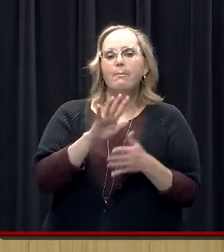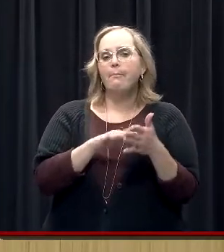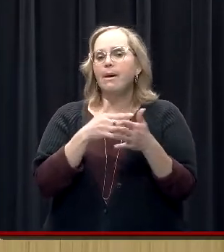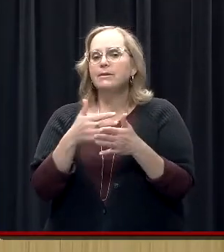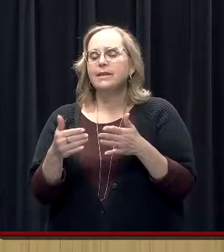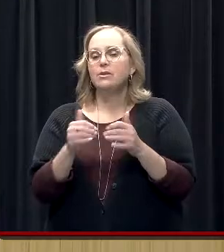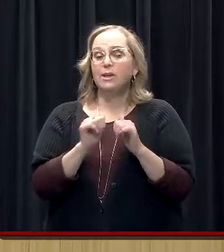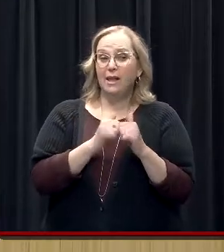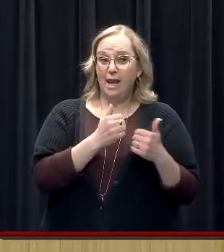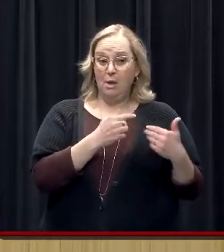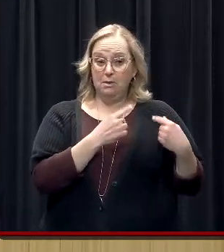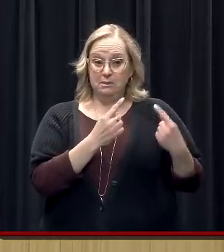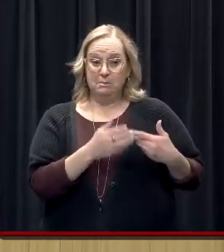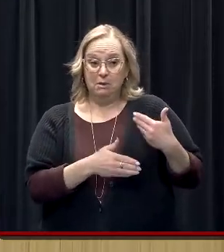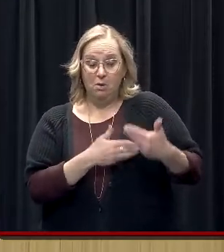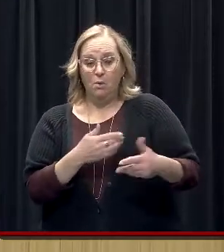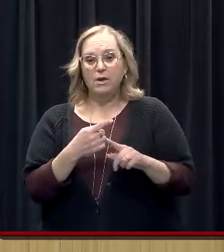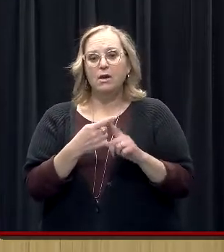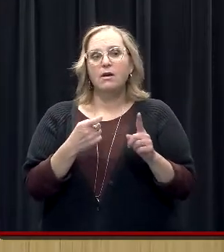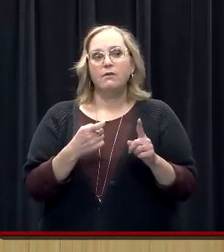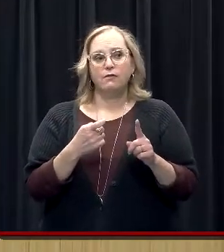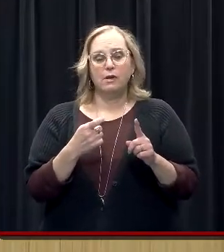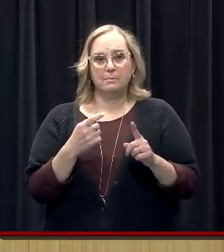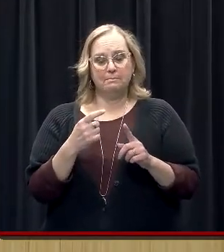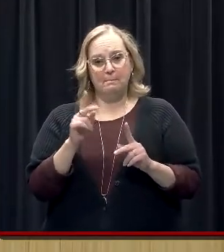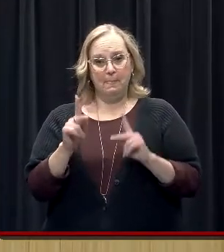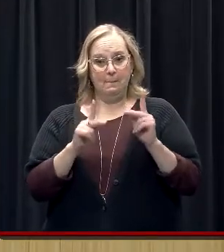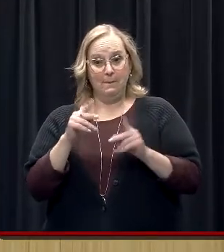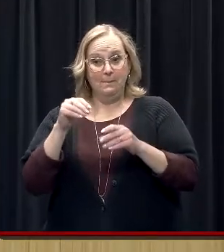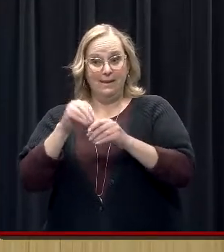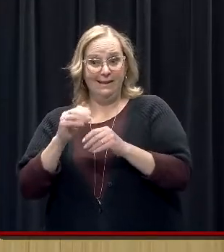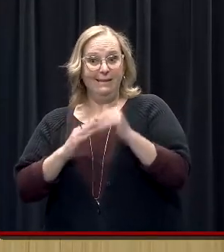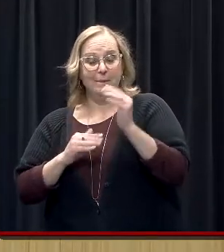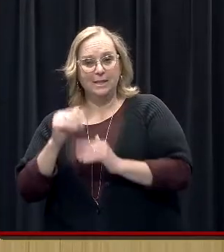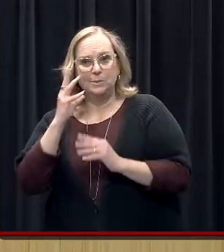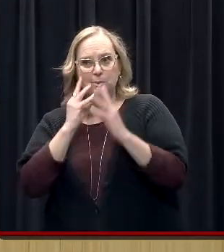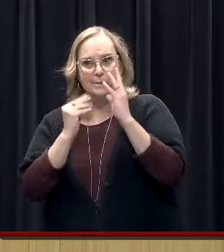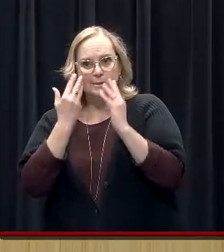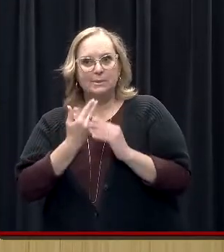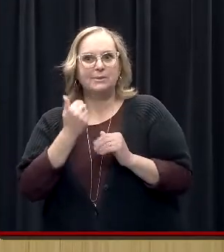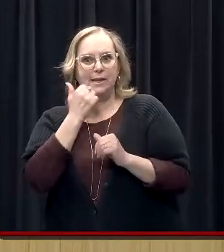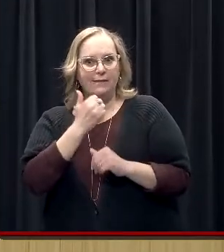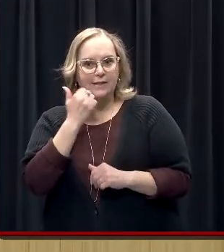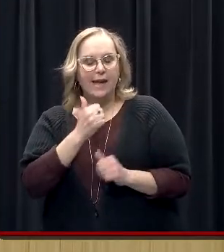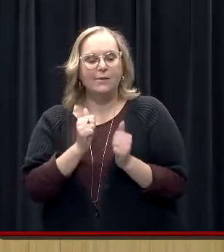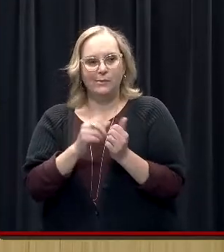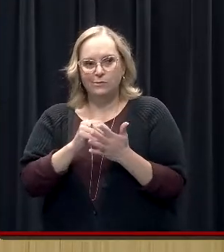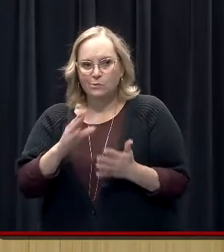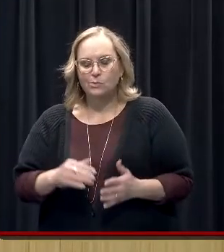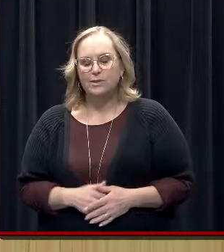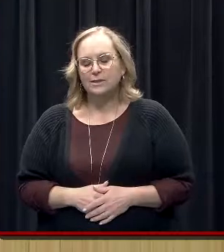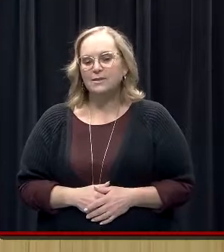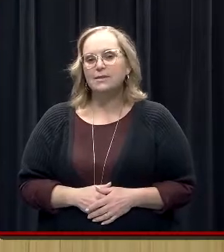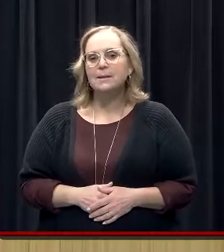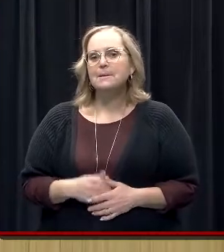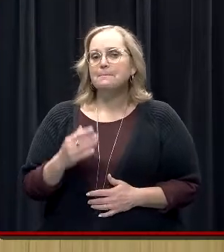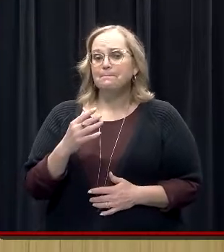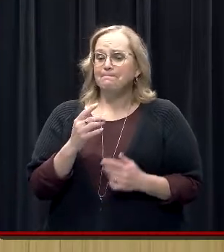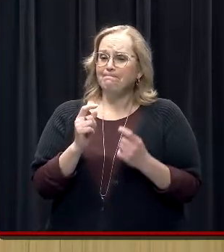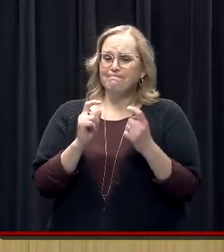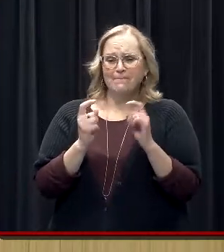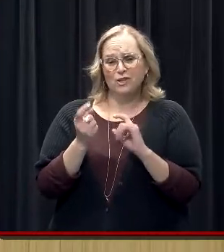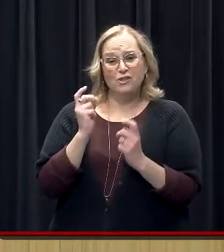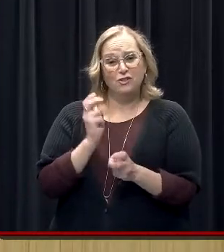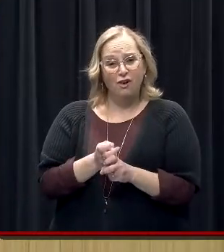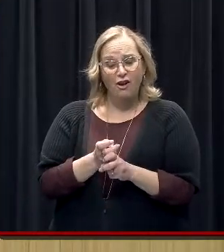been going from the eyes of those in the building who live it every day with our students. And change is hard,